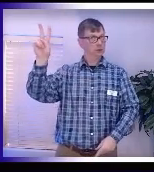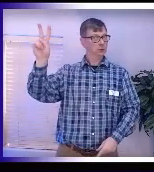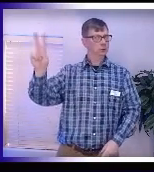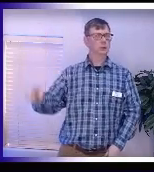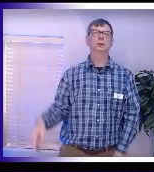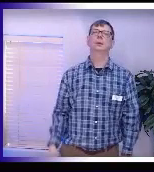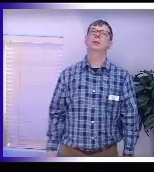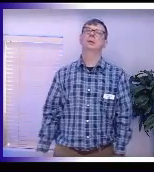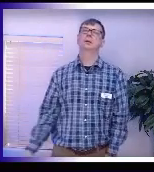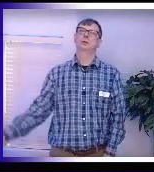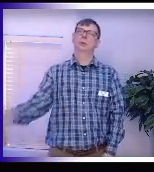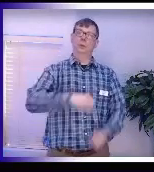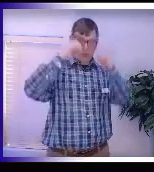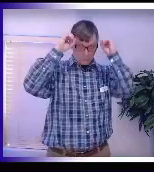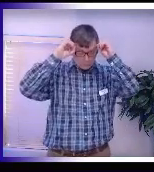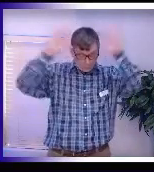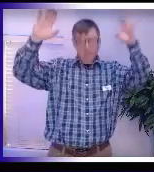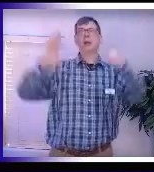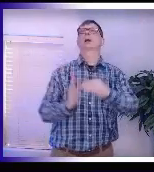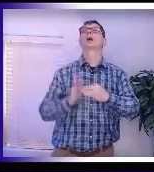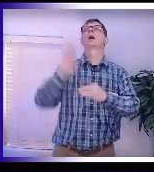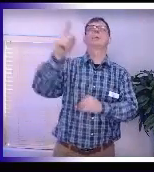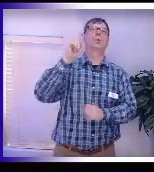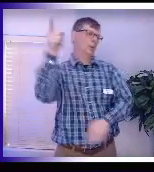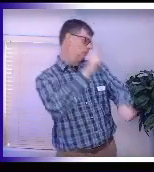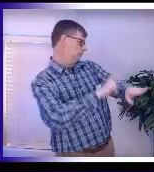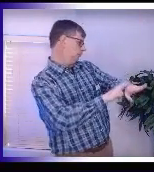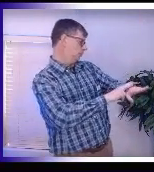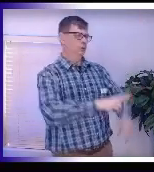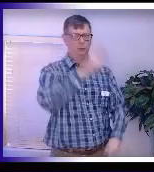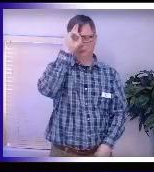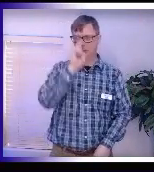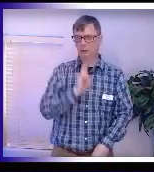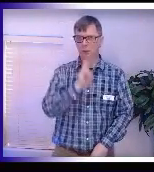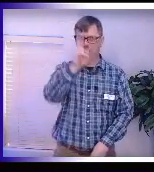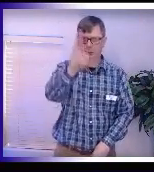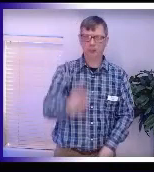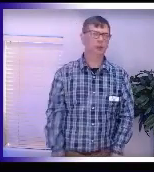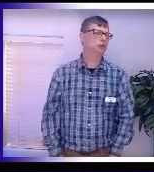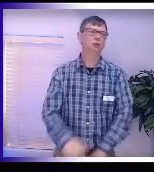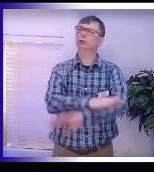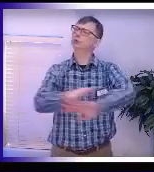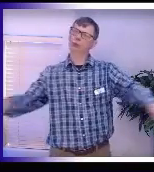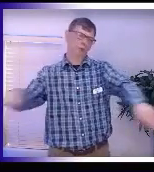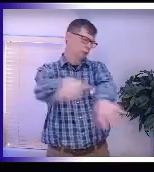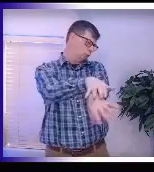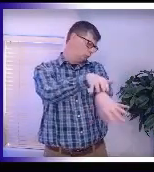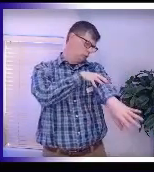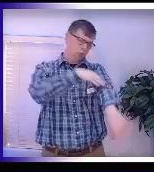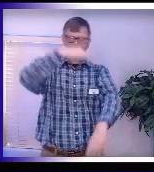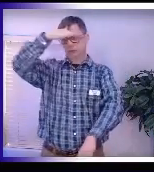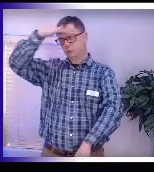we wake up one moment and realize we no longer are seeking